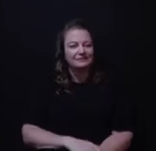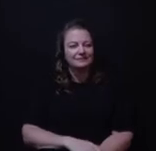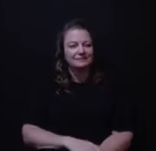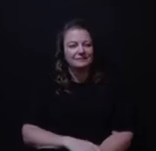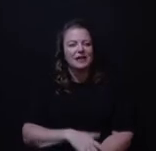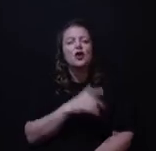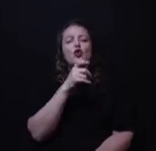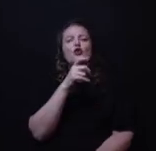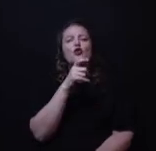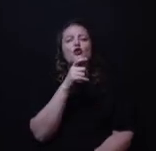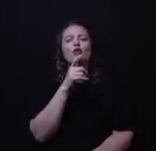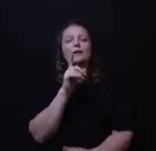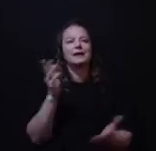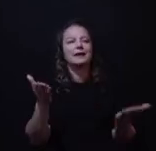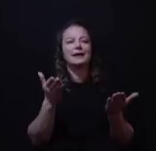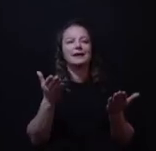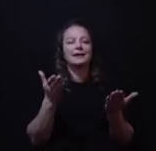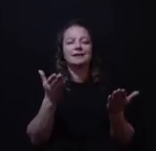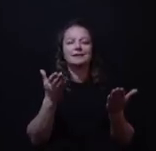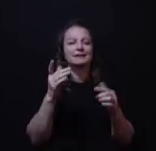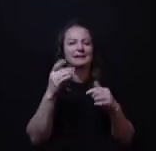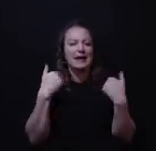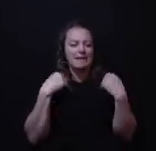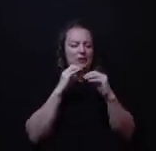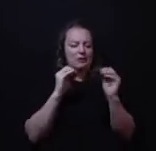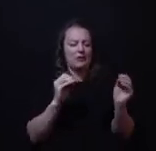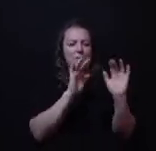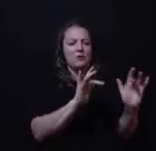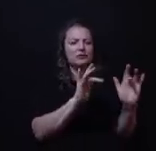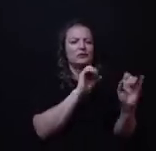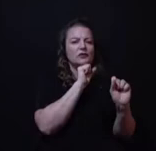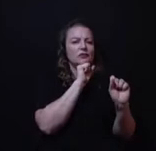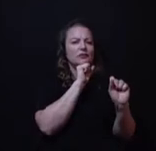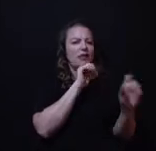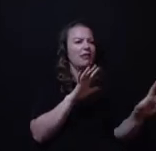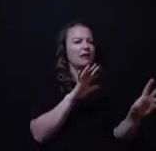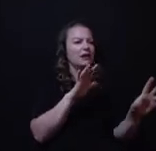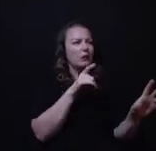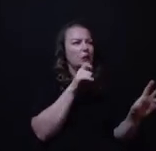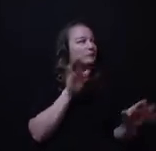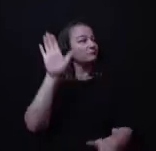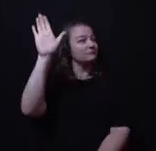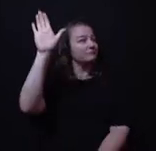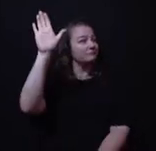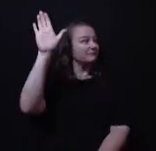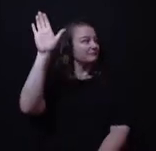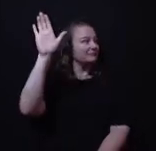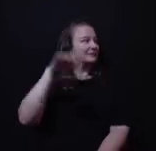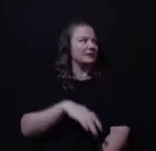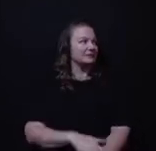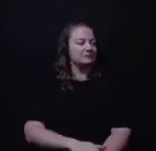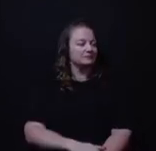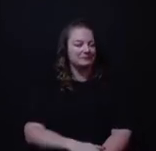Who here has no capacity for mercy whatsoever? Please hold your hand up.